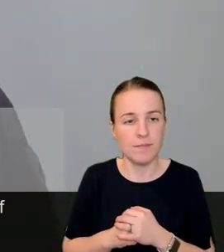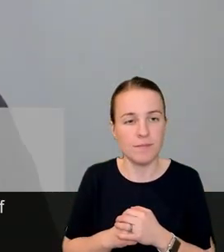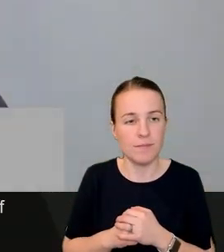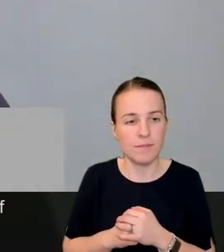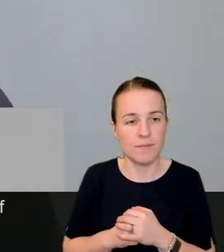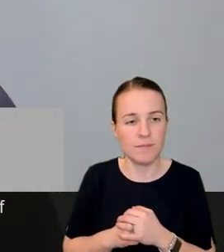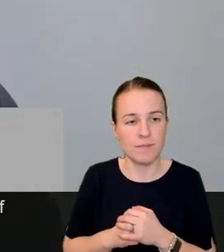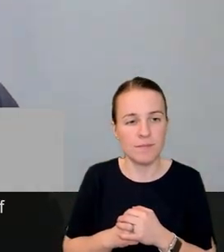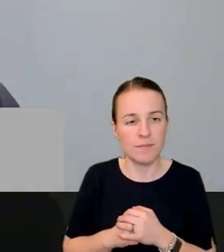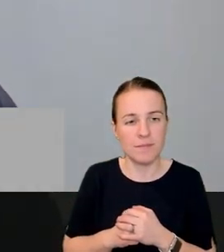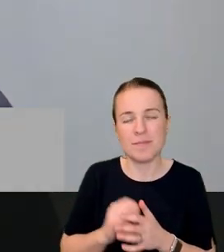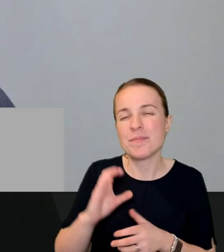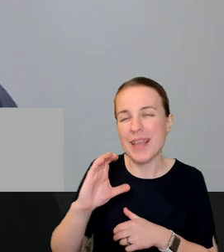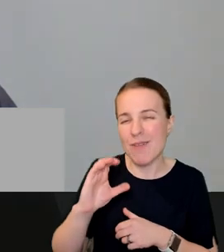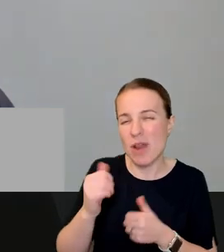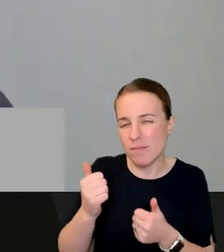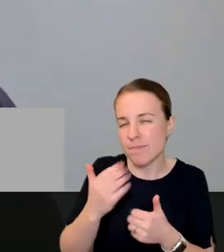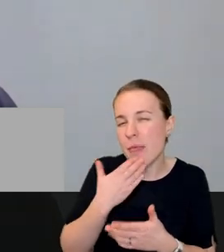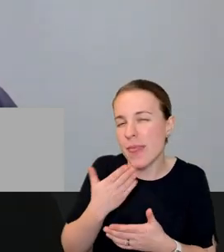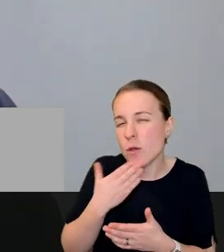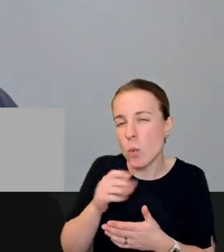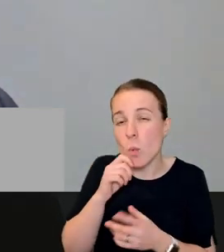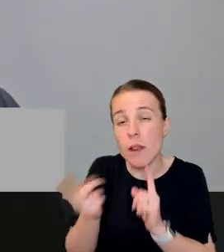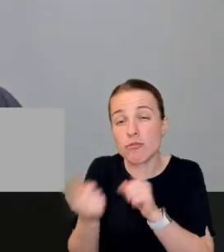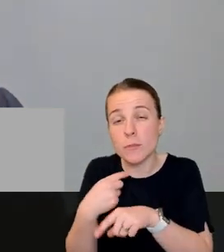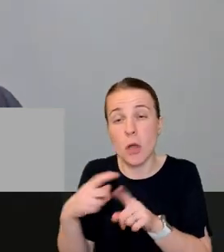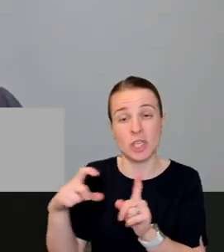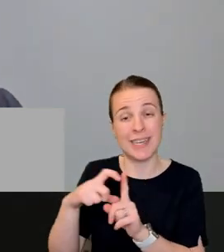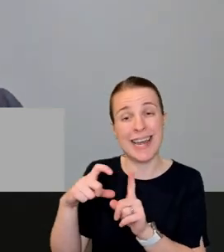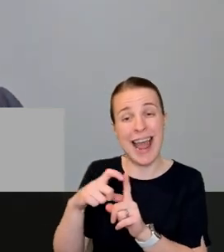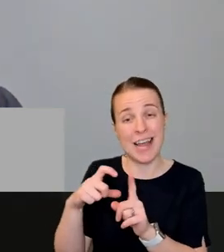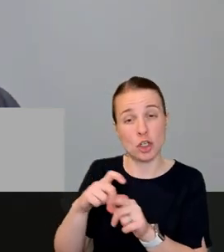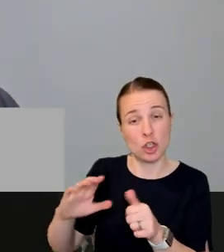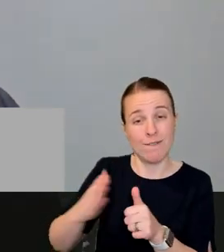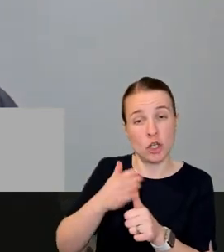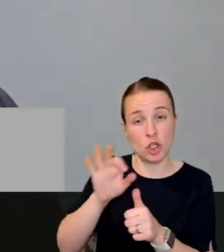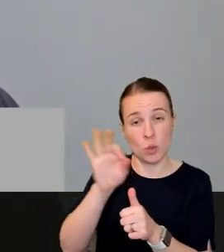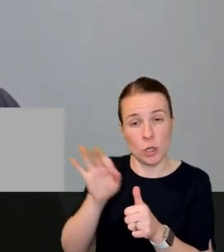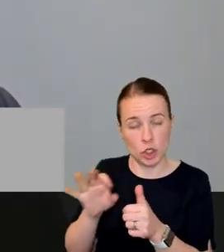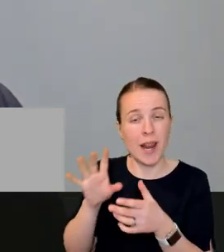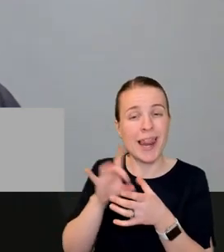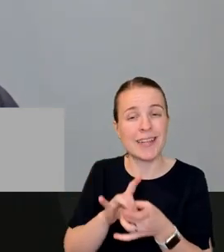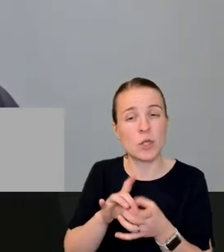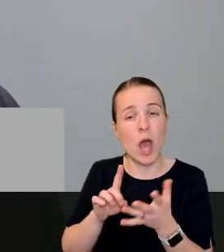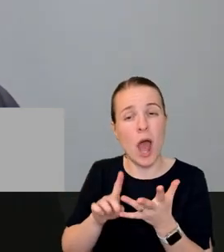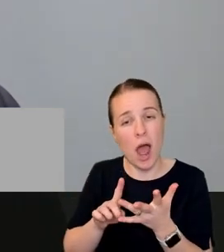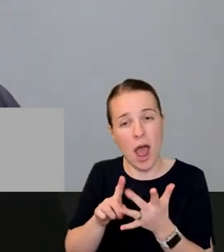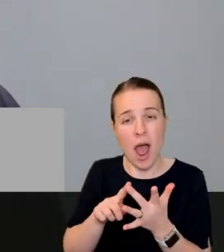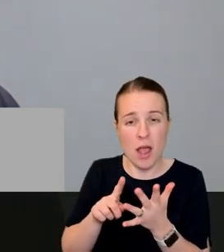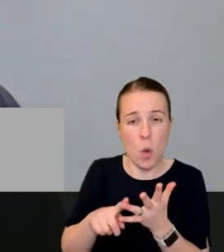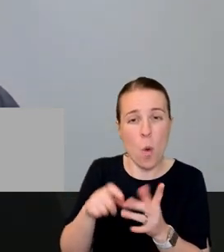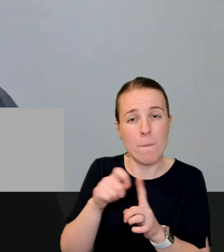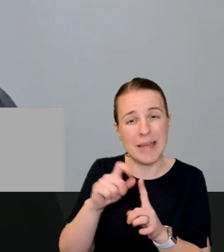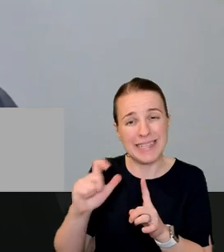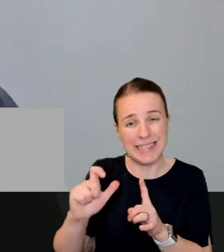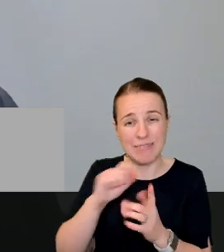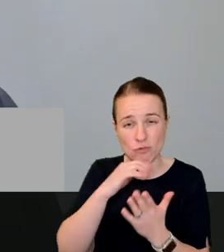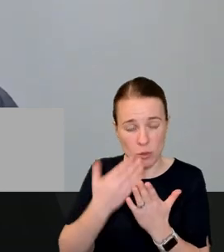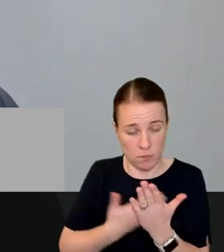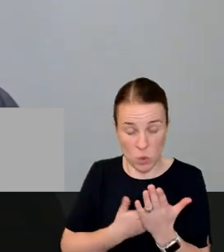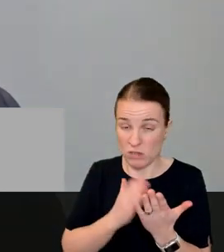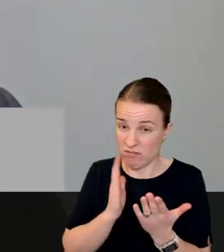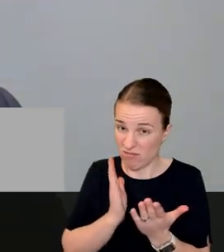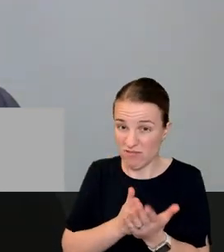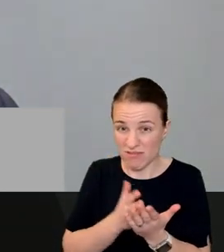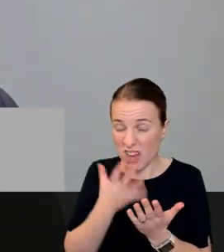responding to Dinesh's question about the IOPC report and the frankly disgusting revelations